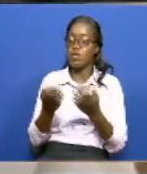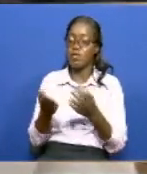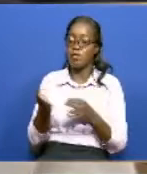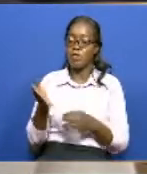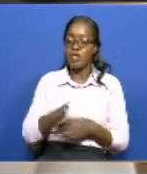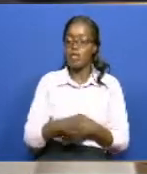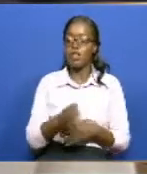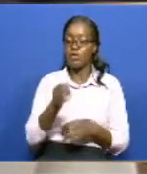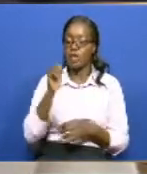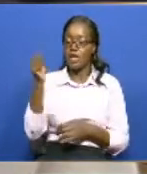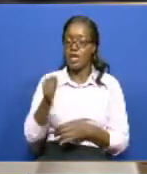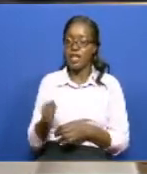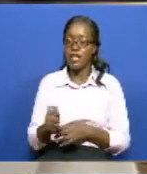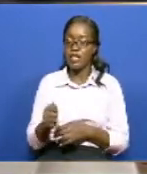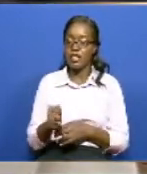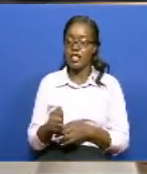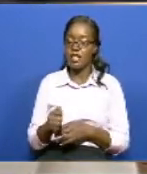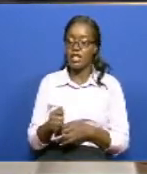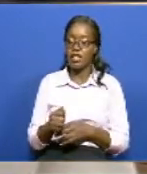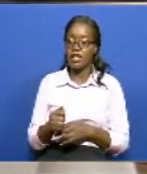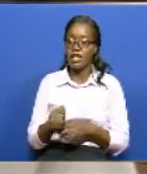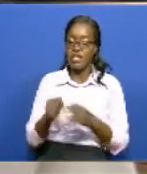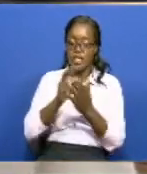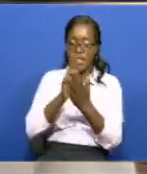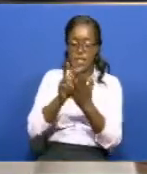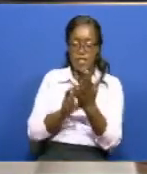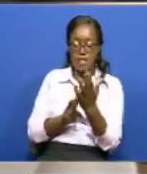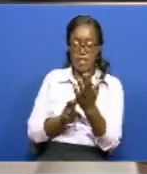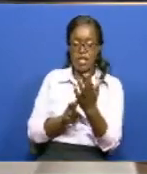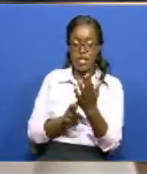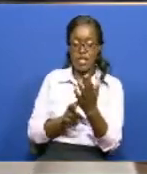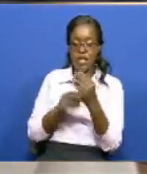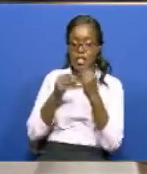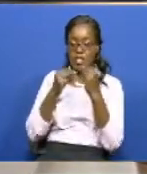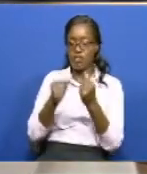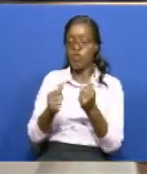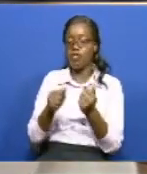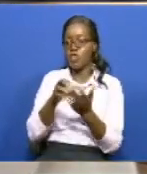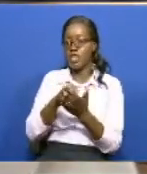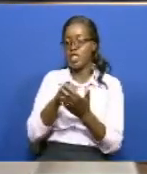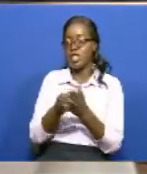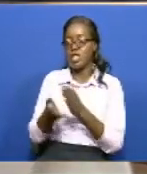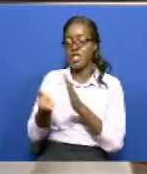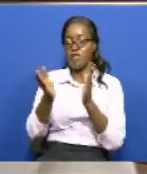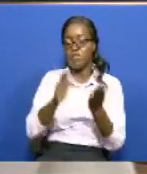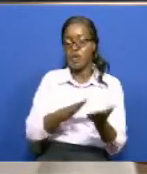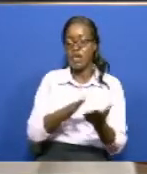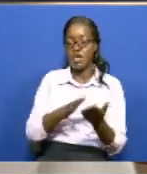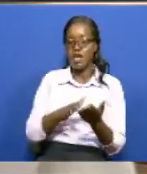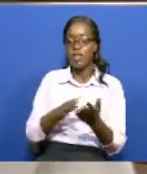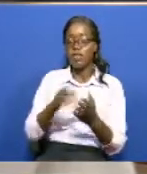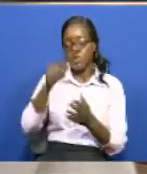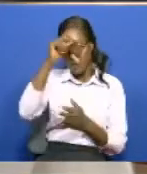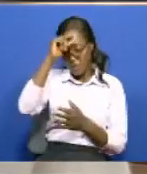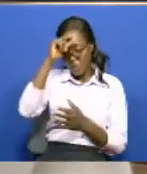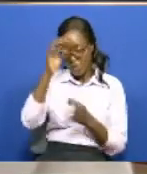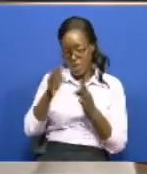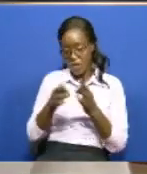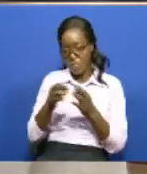wazee. Wazee wanafanya hiyo kesi na wanarundishia serikali kama wamefanya kesi ambao